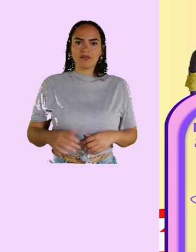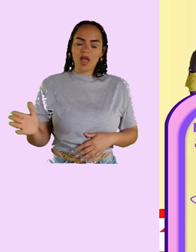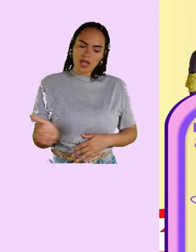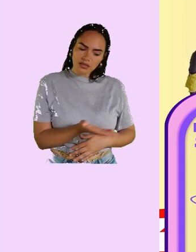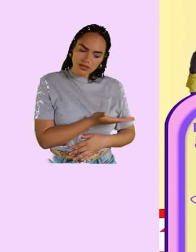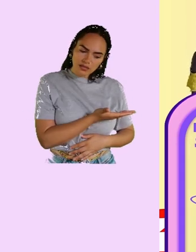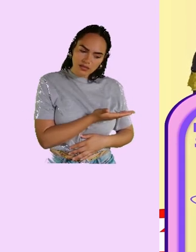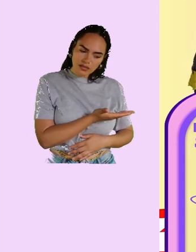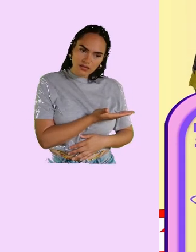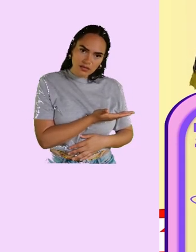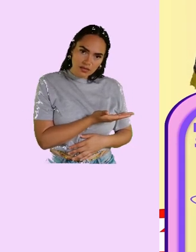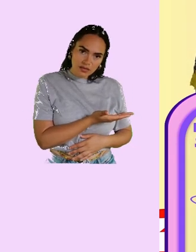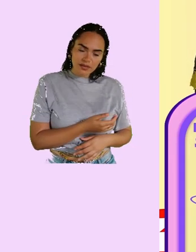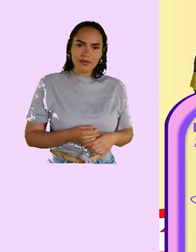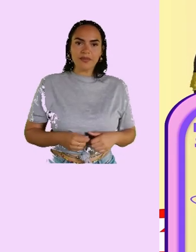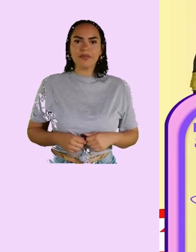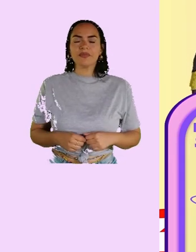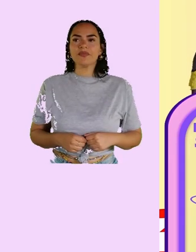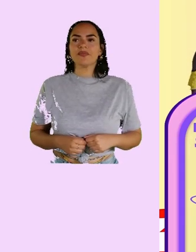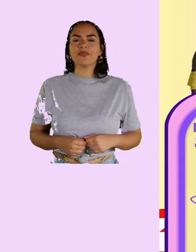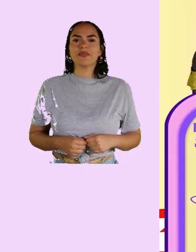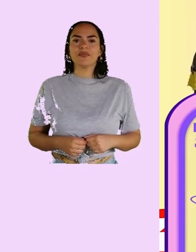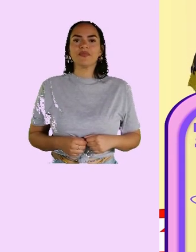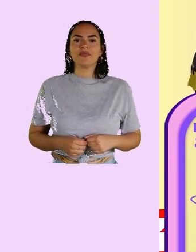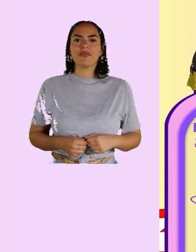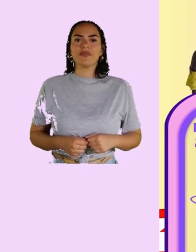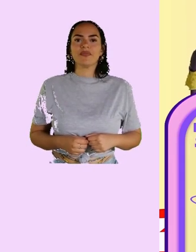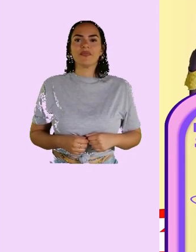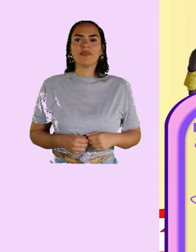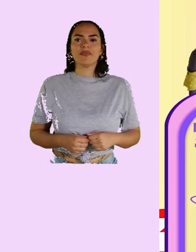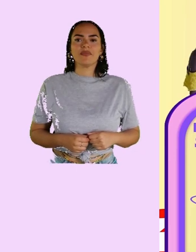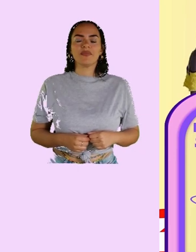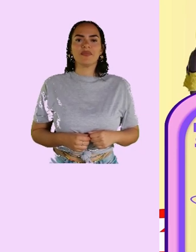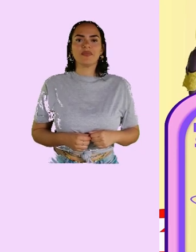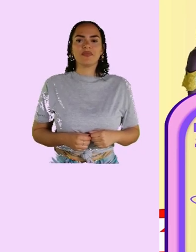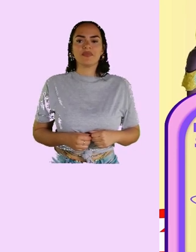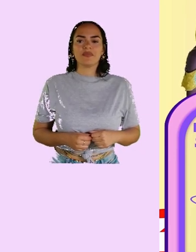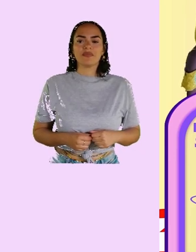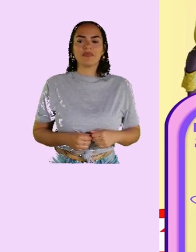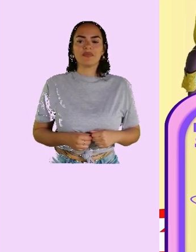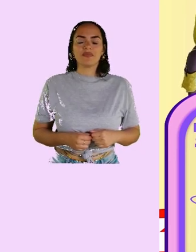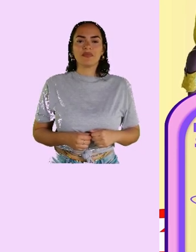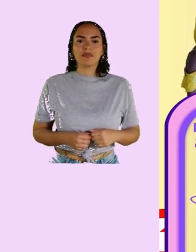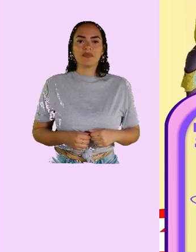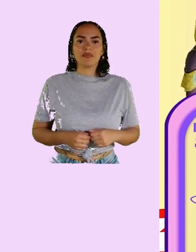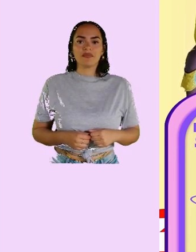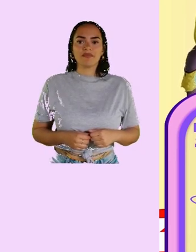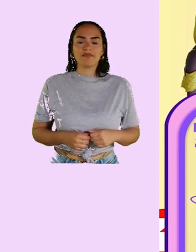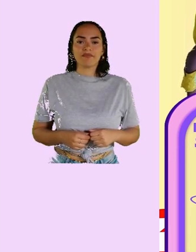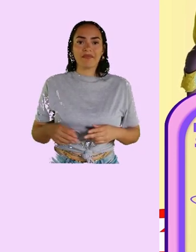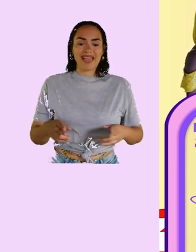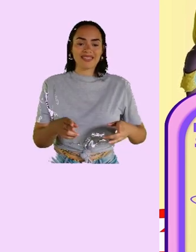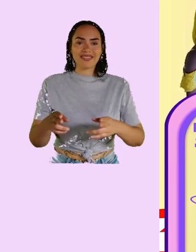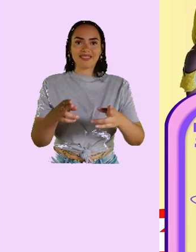Pass. Correct. What is the name of a walkable route between a mountain range or hill?